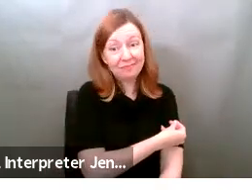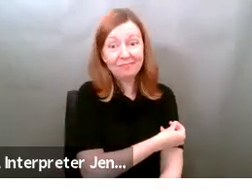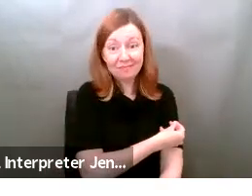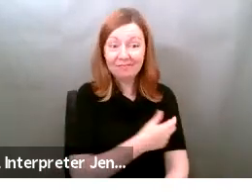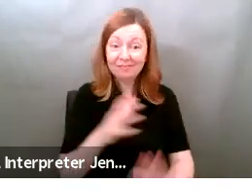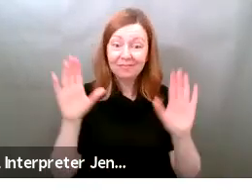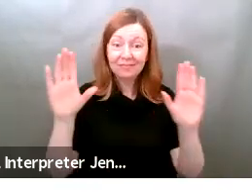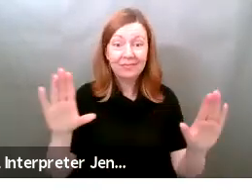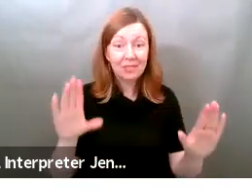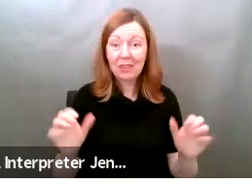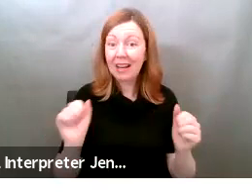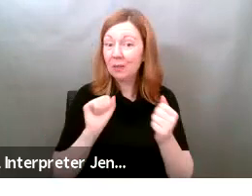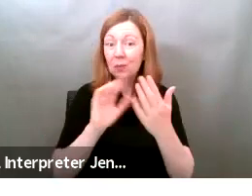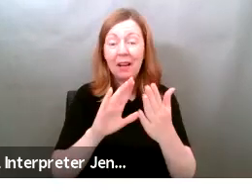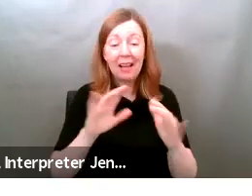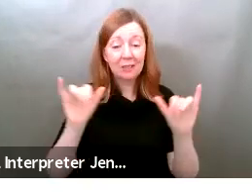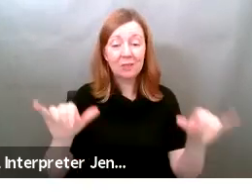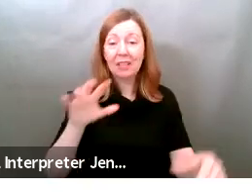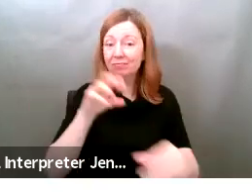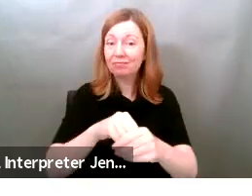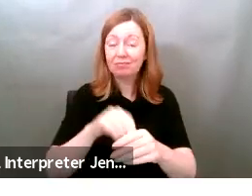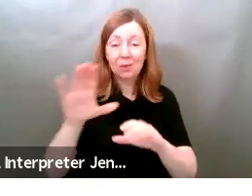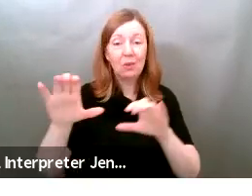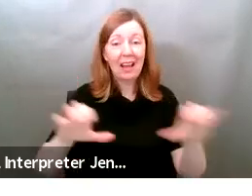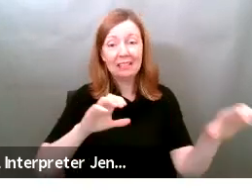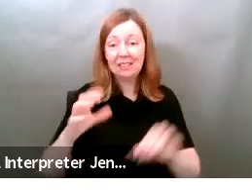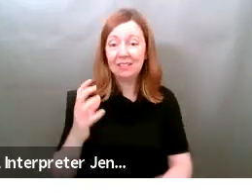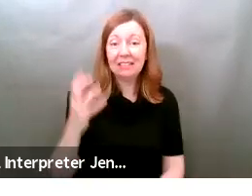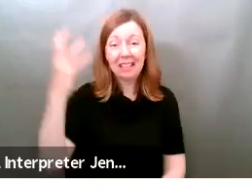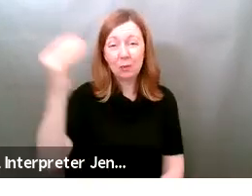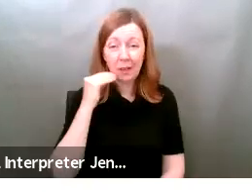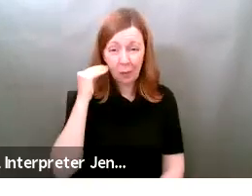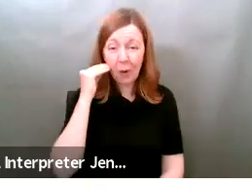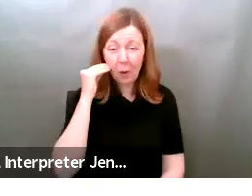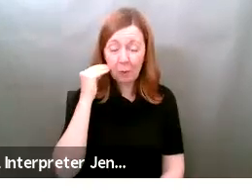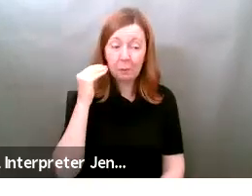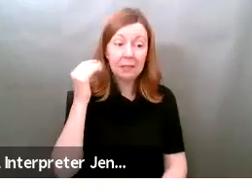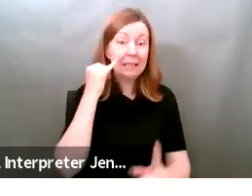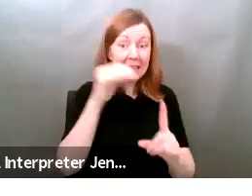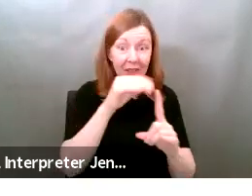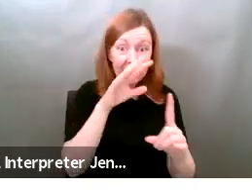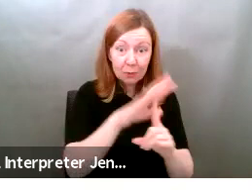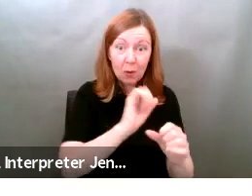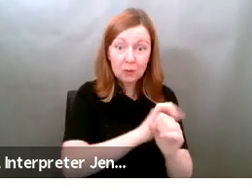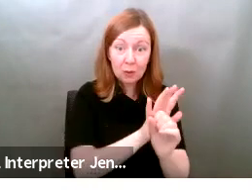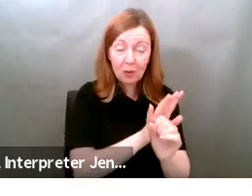way to stay engaged and involved in your activities, even if you get exposed to the